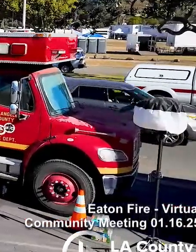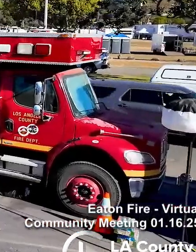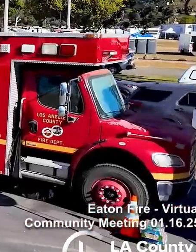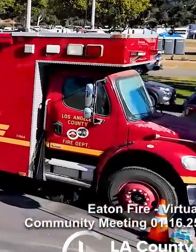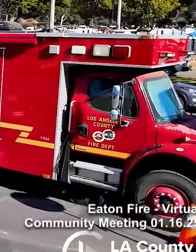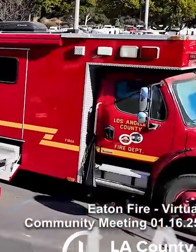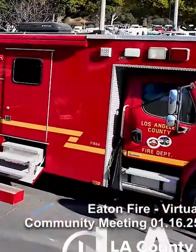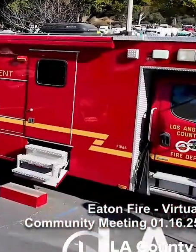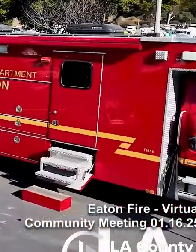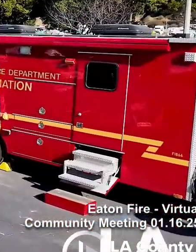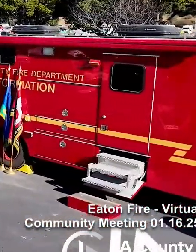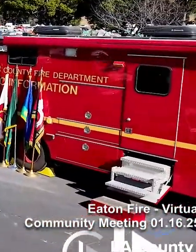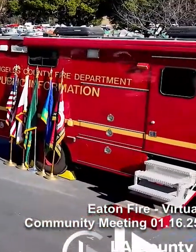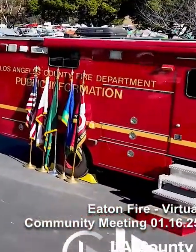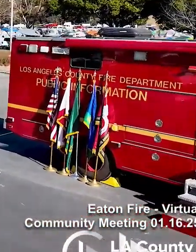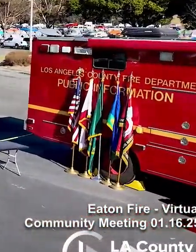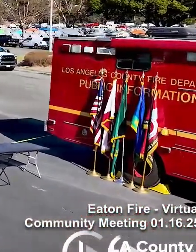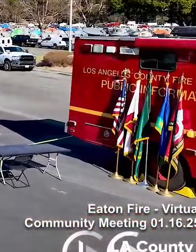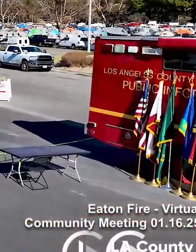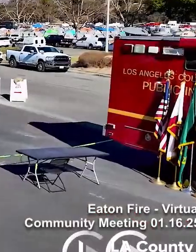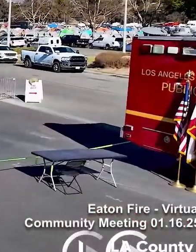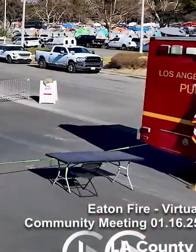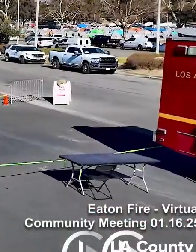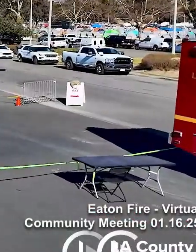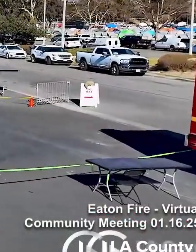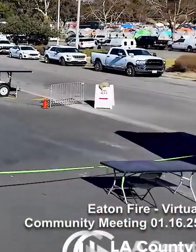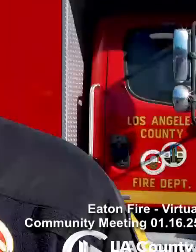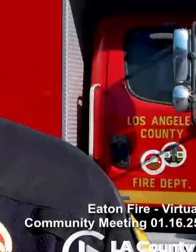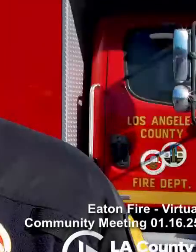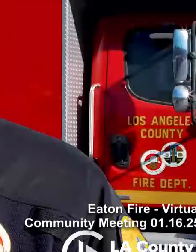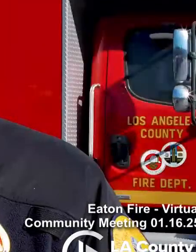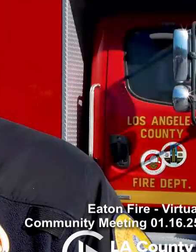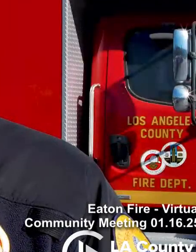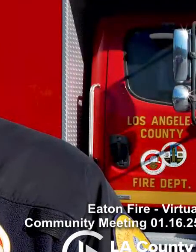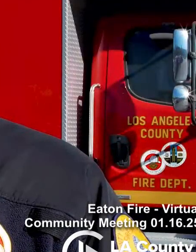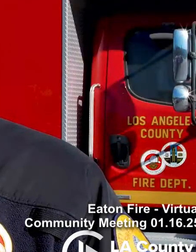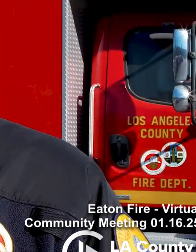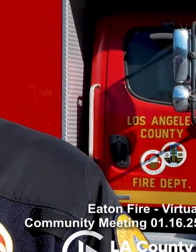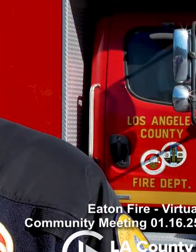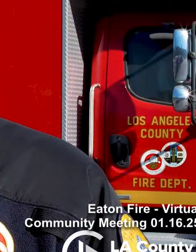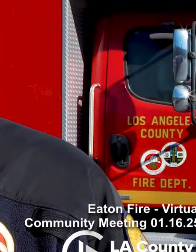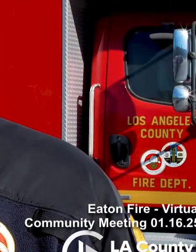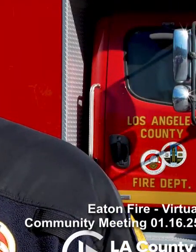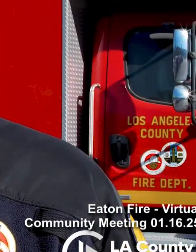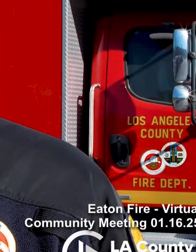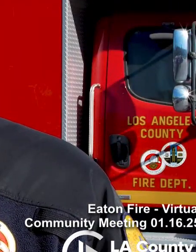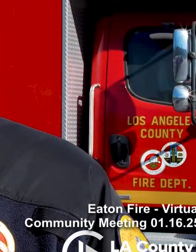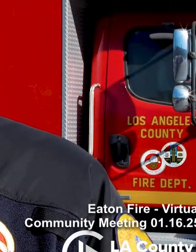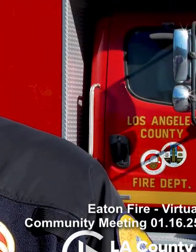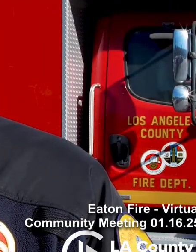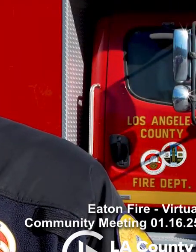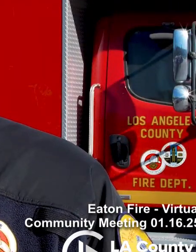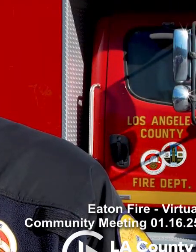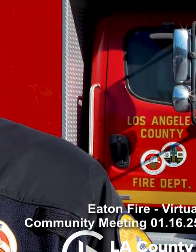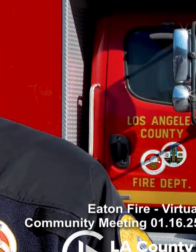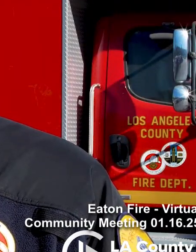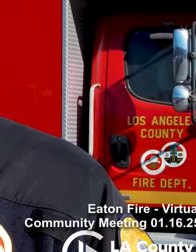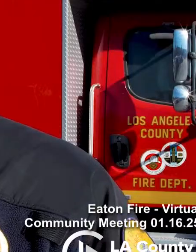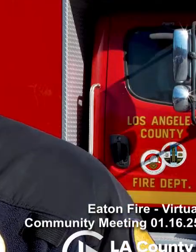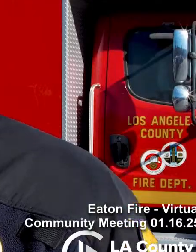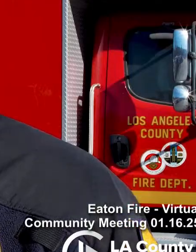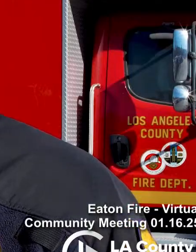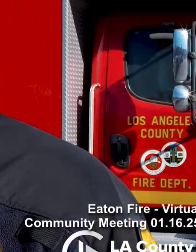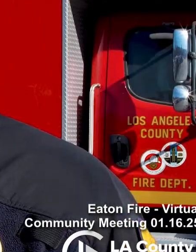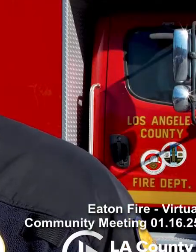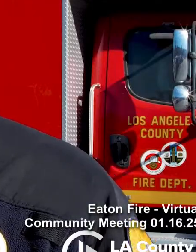We're here in Pasadena, California at the Rose Bowl. We're here in the parking lots, and this area is definitely not a